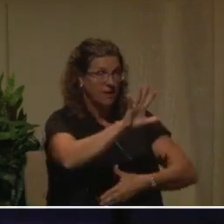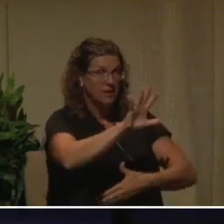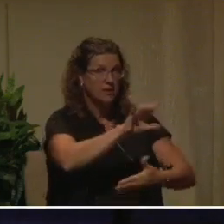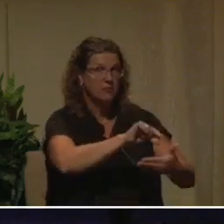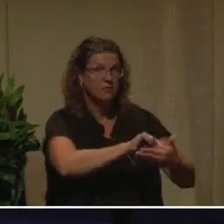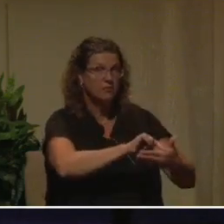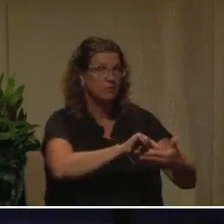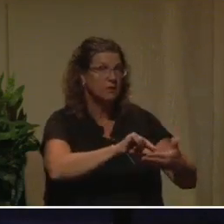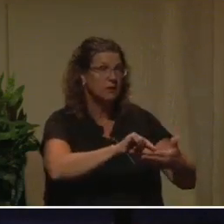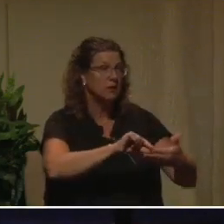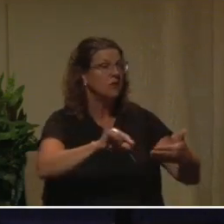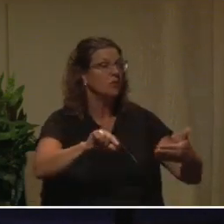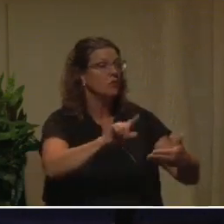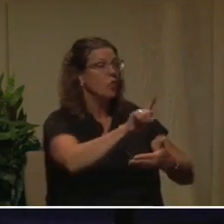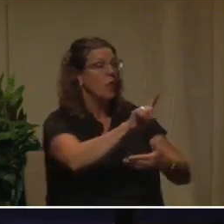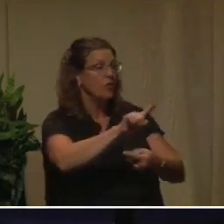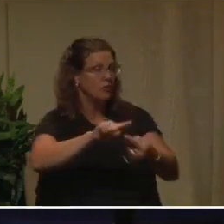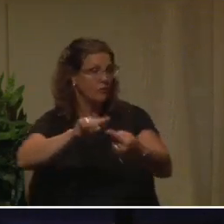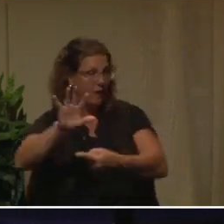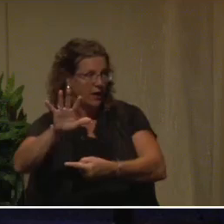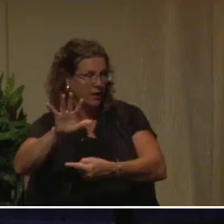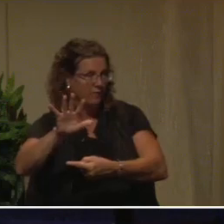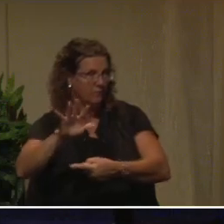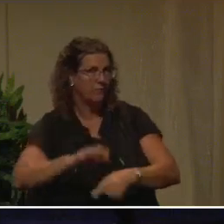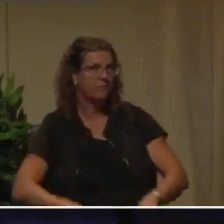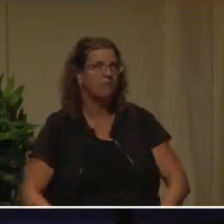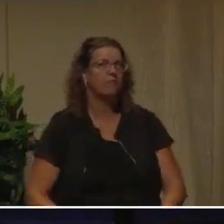and we're going to read just verses 1 through 5.